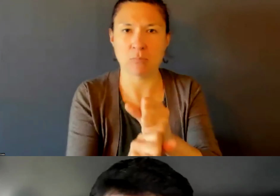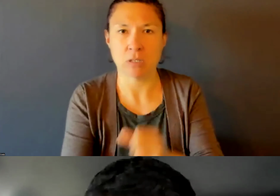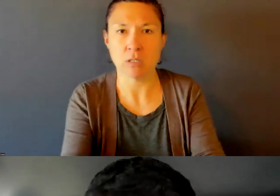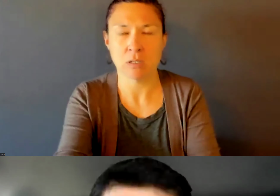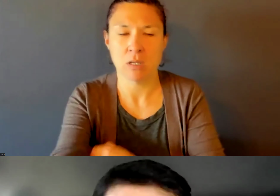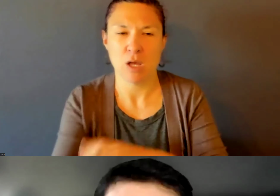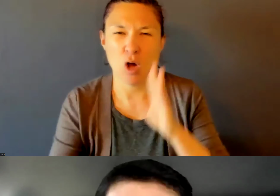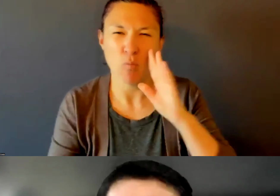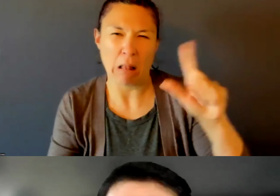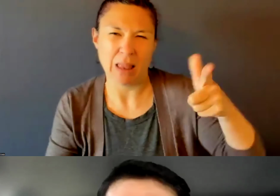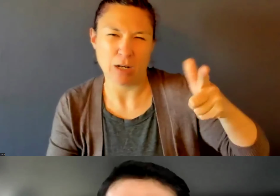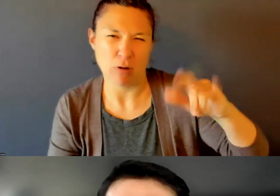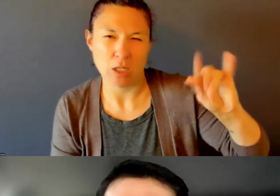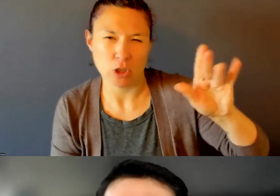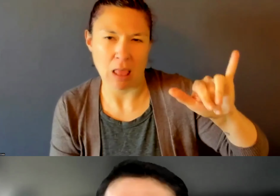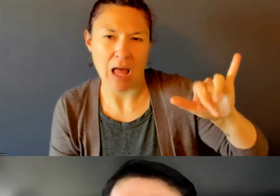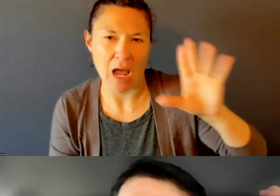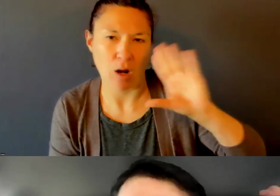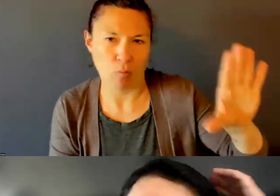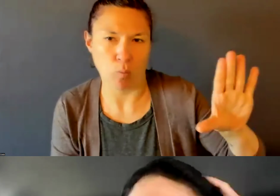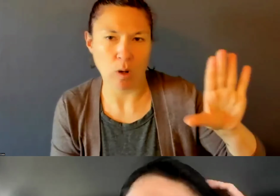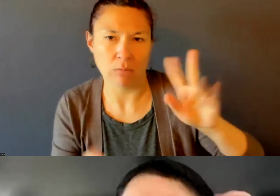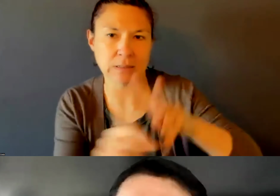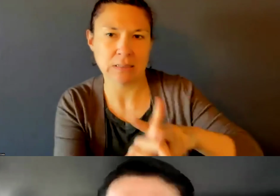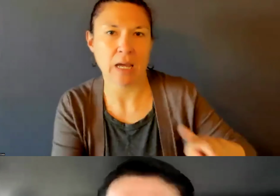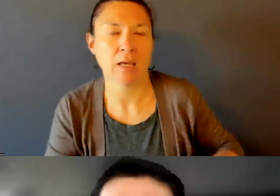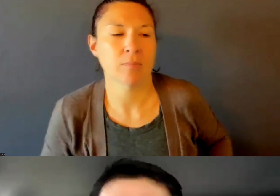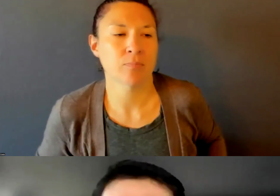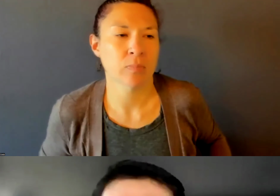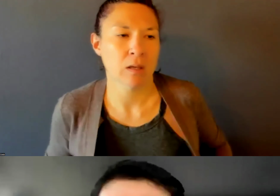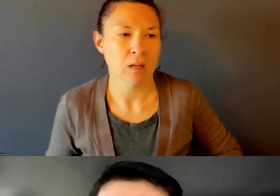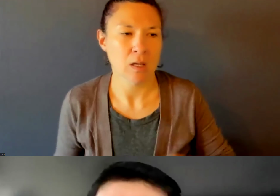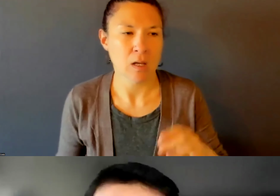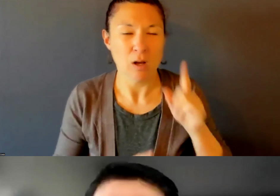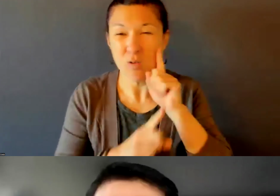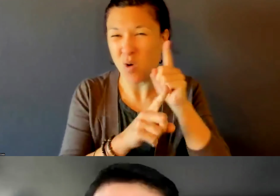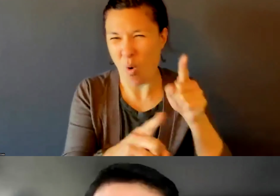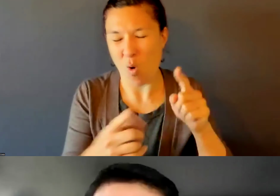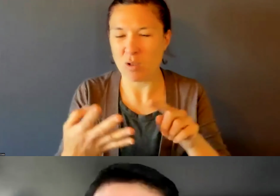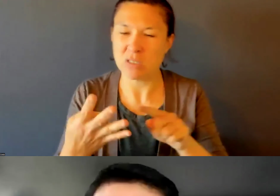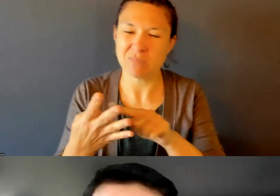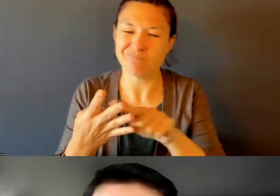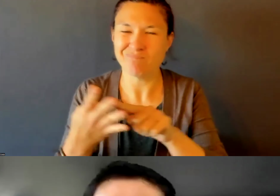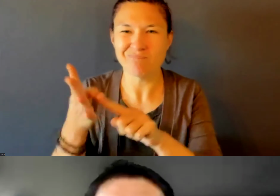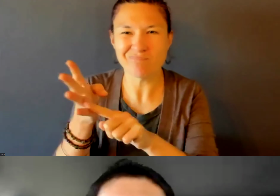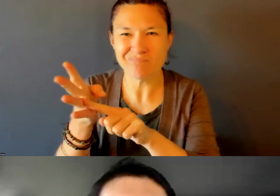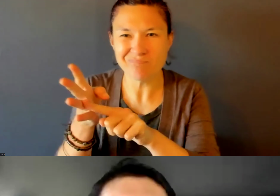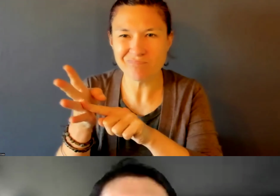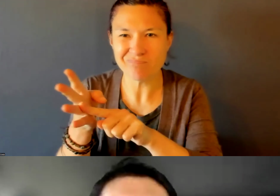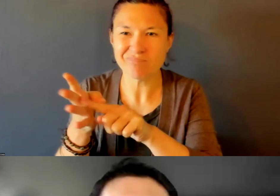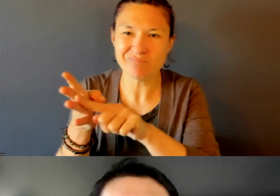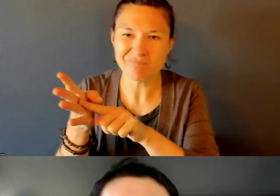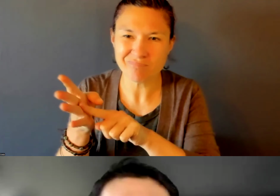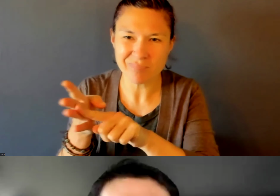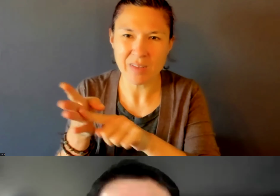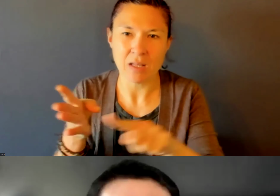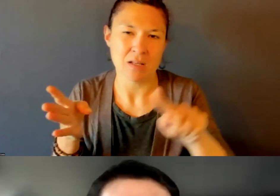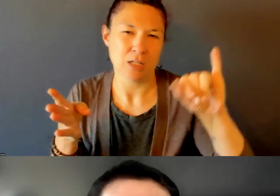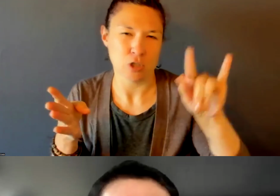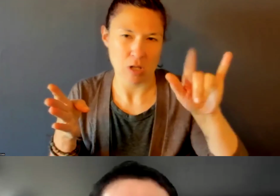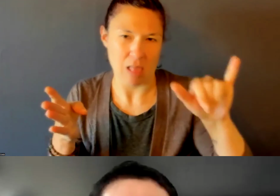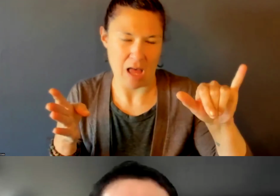month. I think we're shooting for about mid to third week of July or so for the